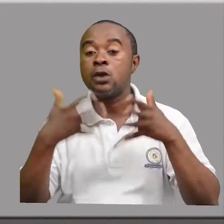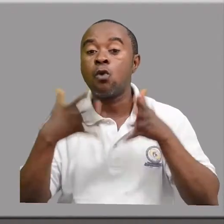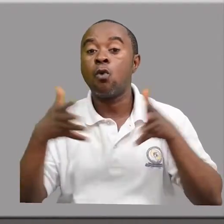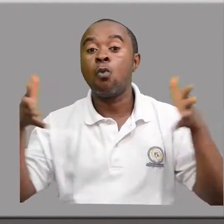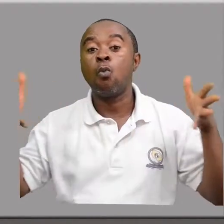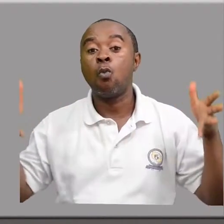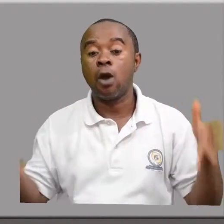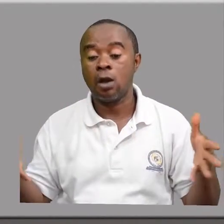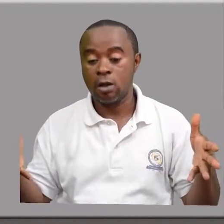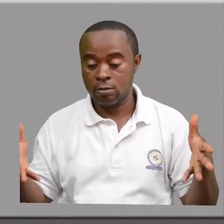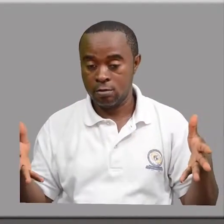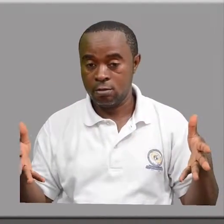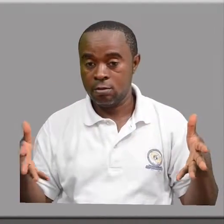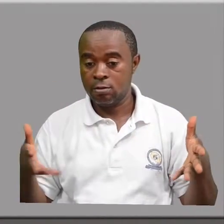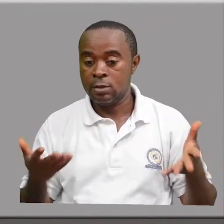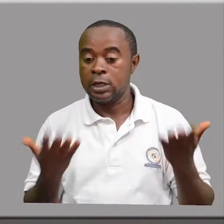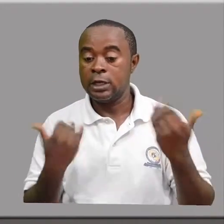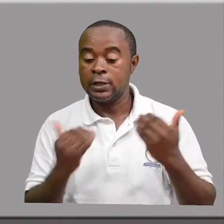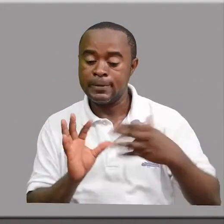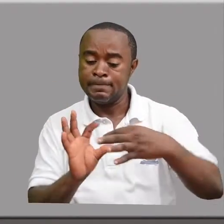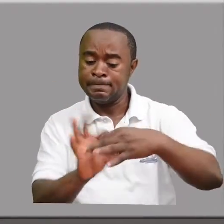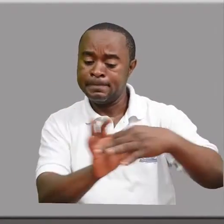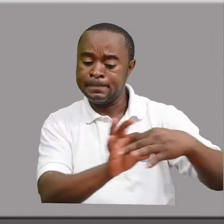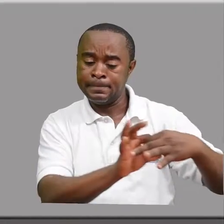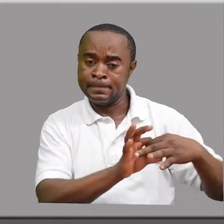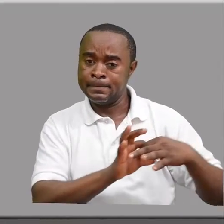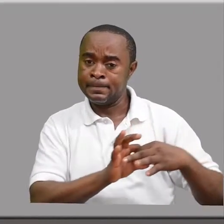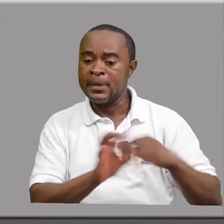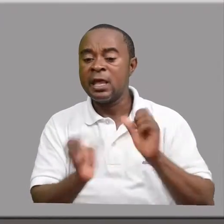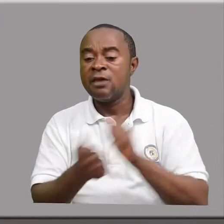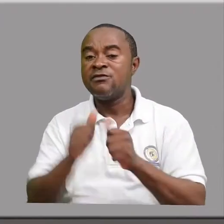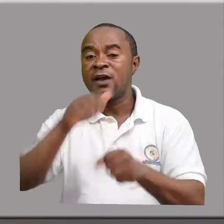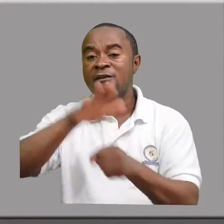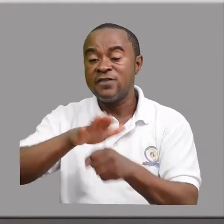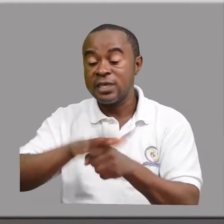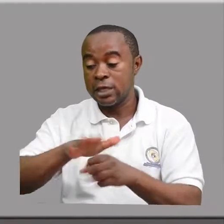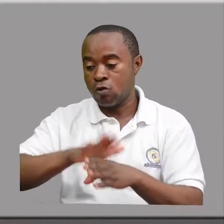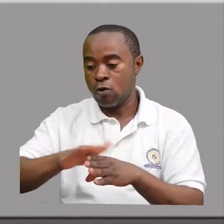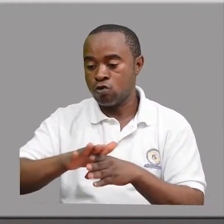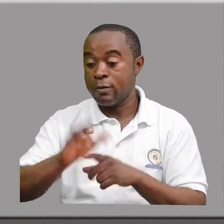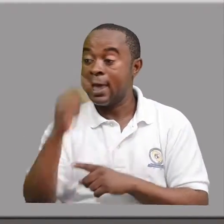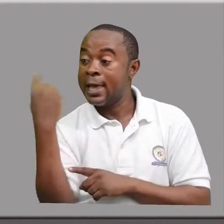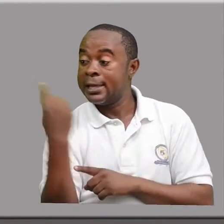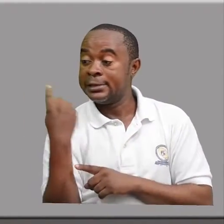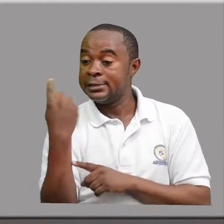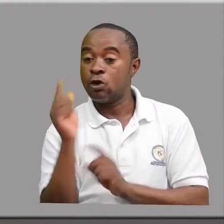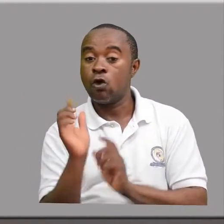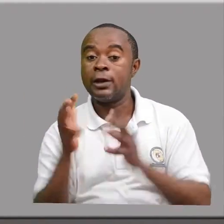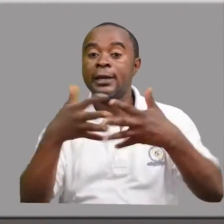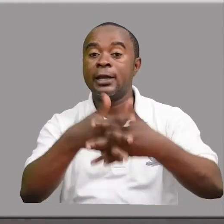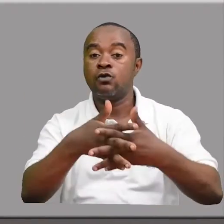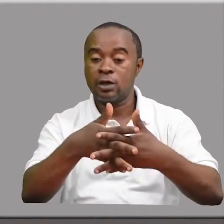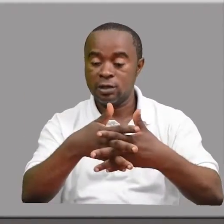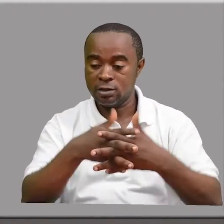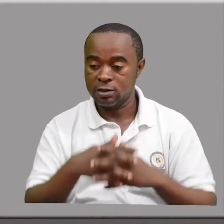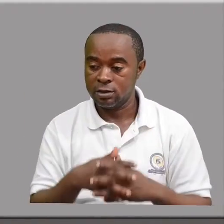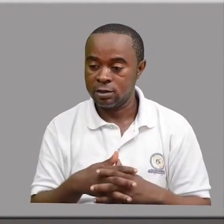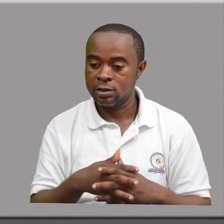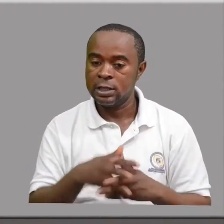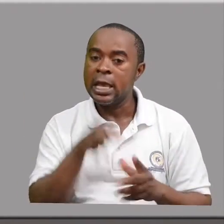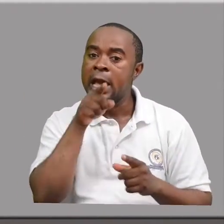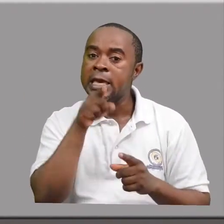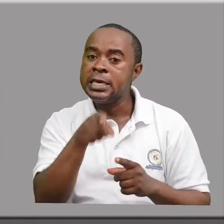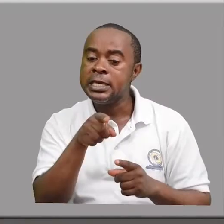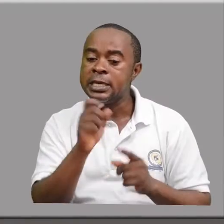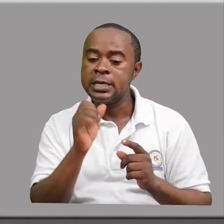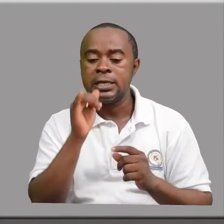which can connect a lot of devices in a single network. So this is used